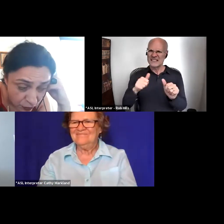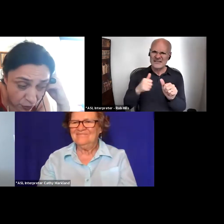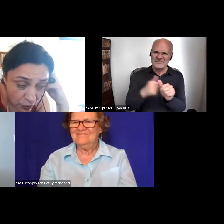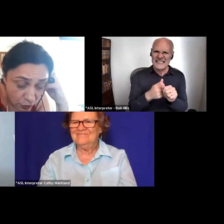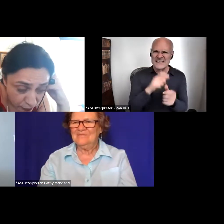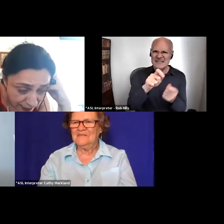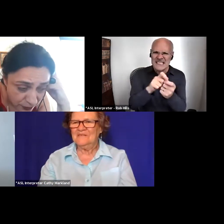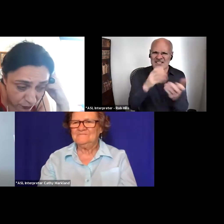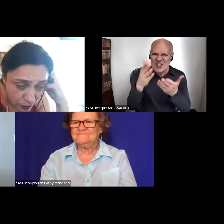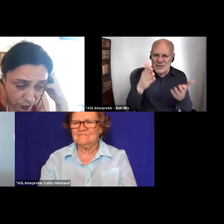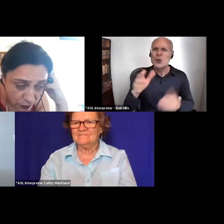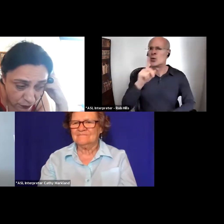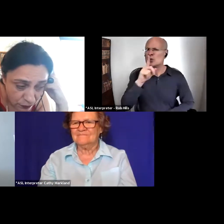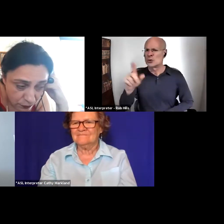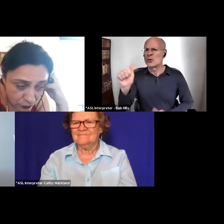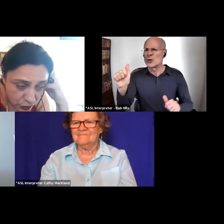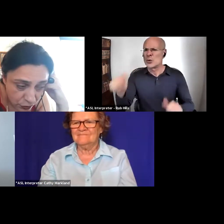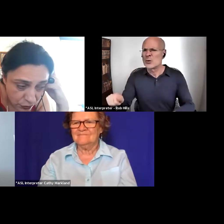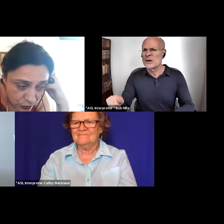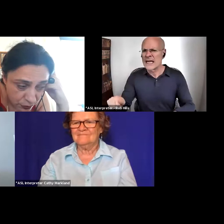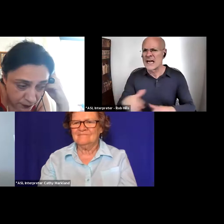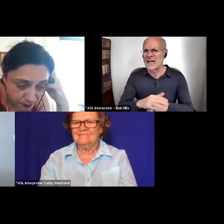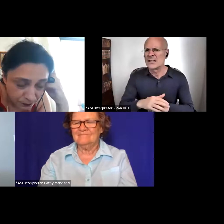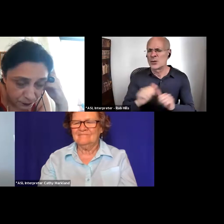of variations of that theme here.